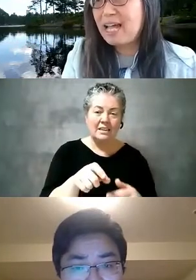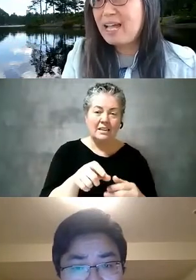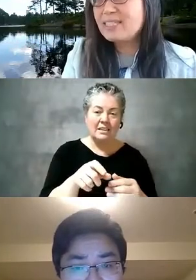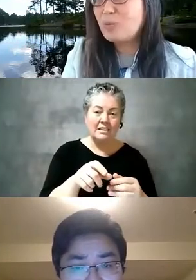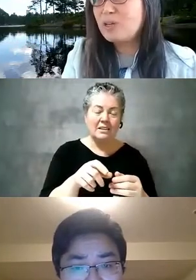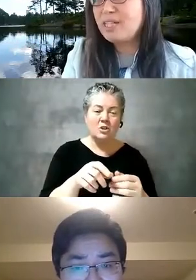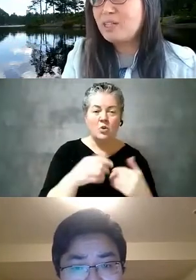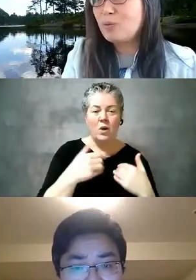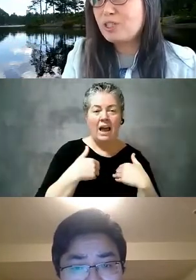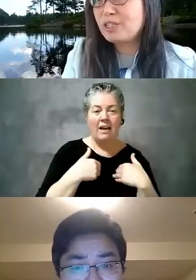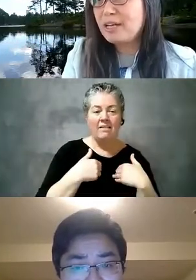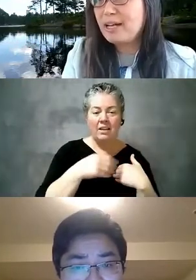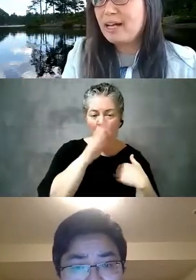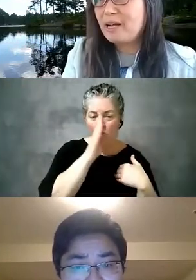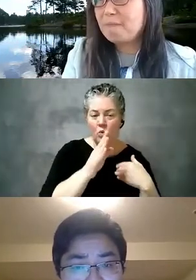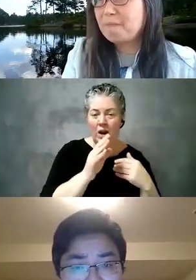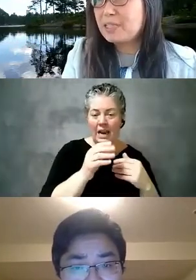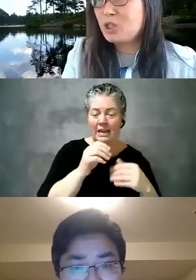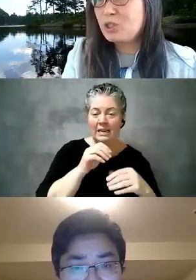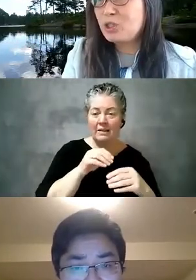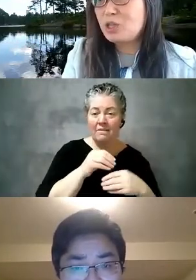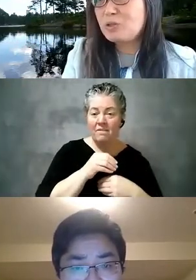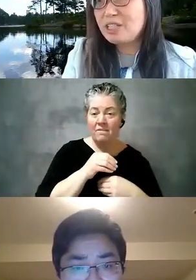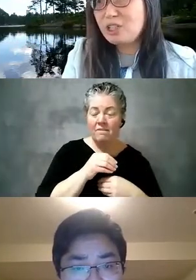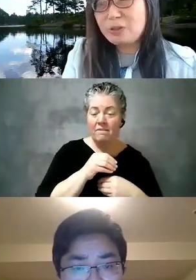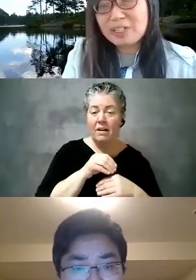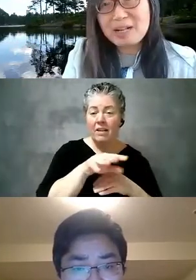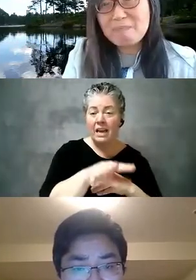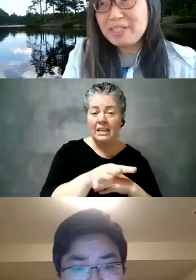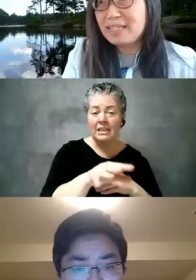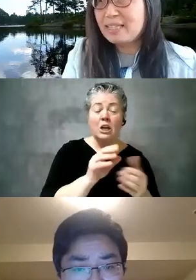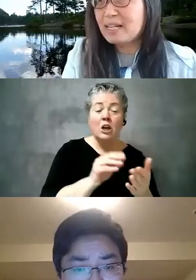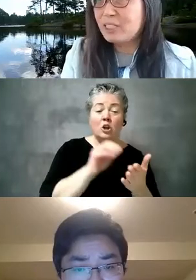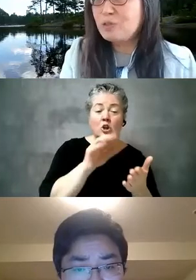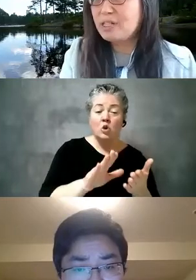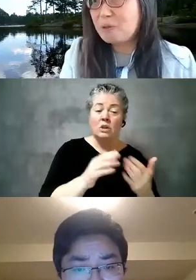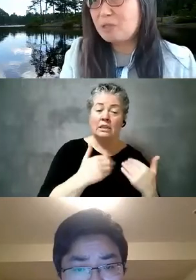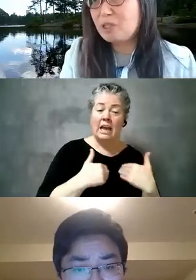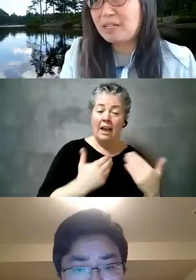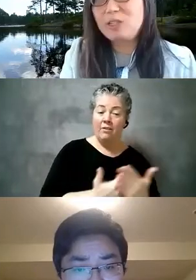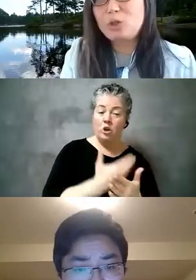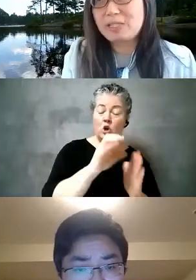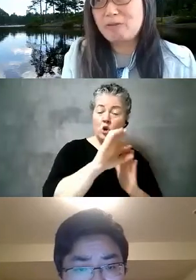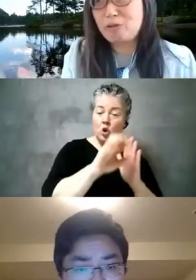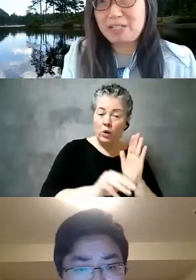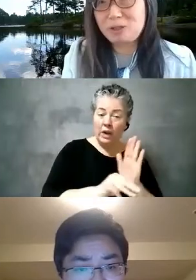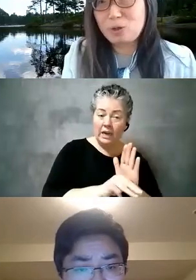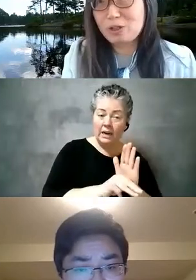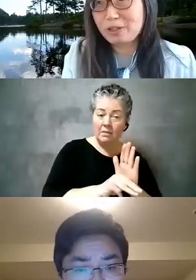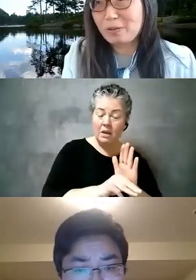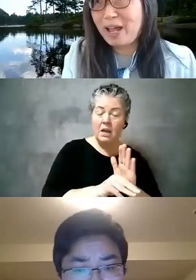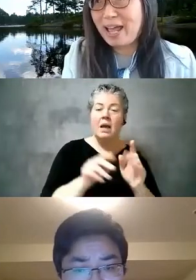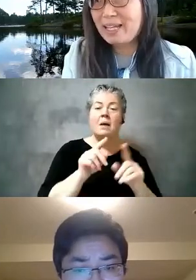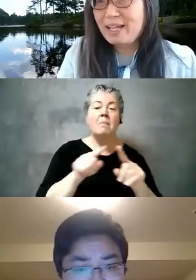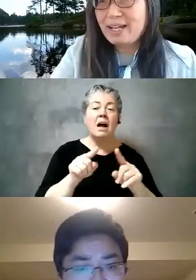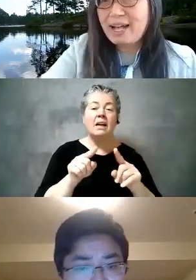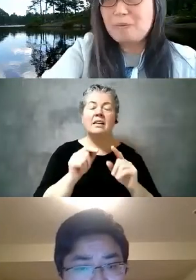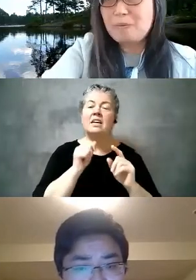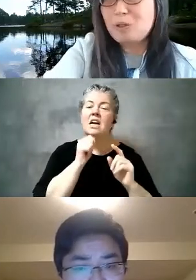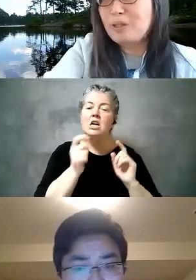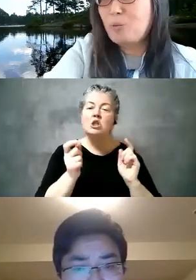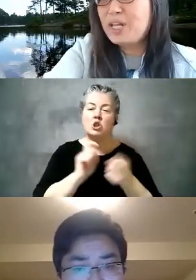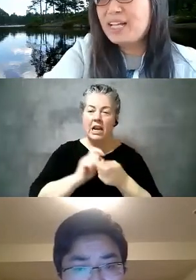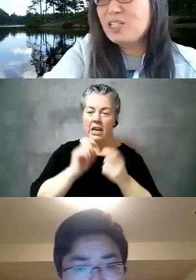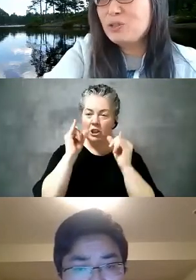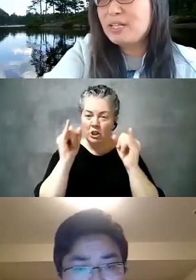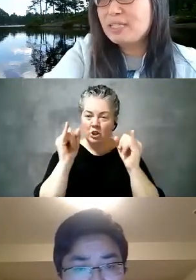effects, is a world in which students are using new curriculum, yet are still exposed to the untransformed instruction, right?